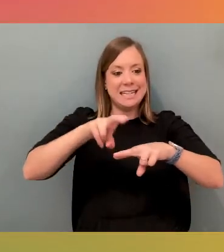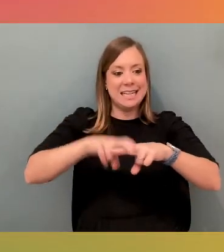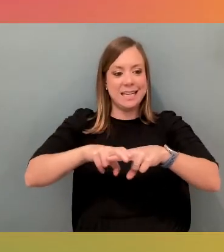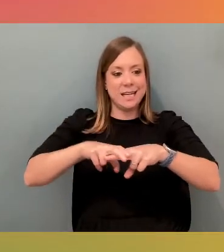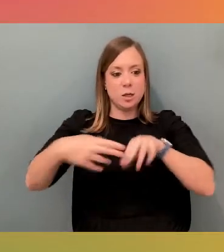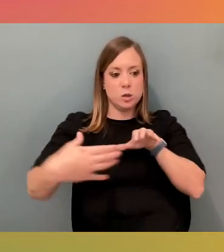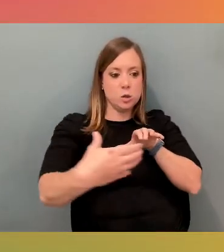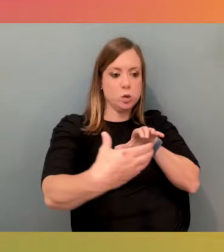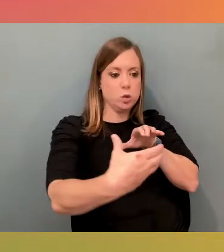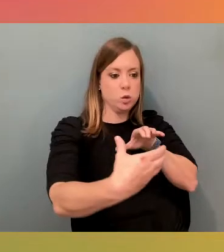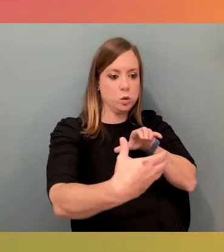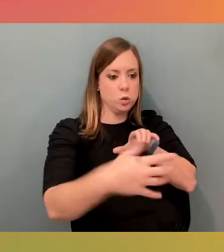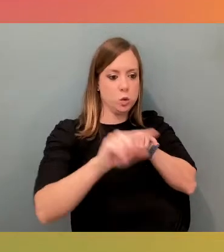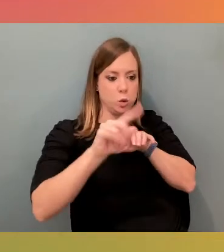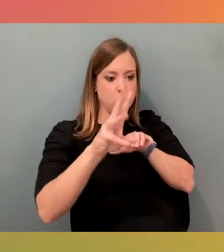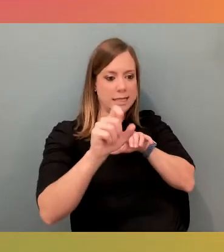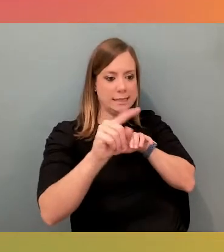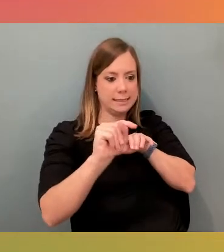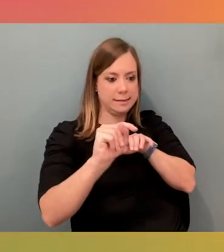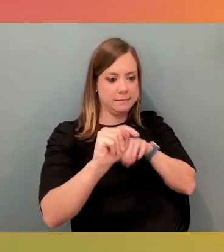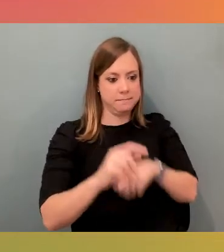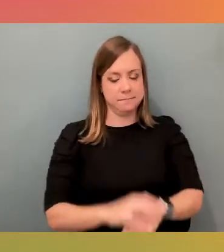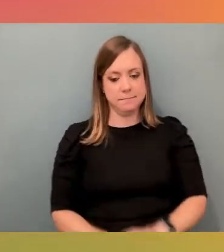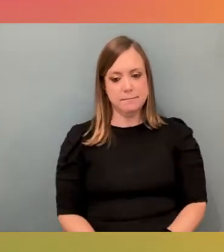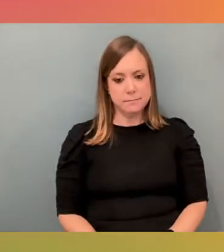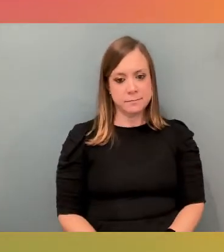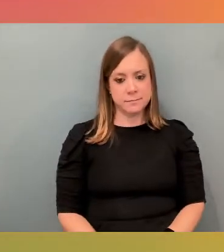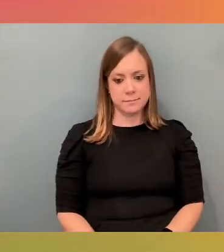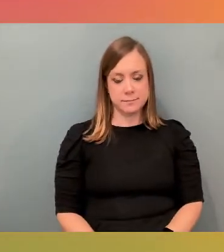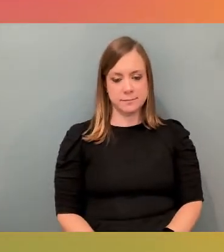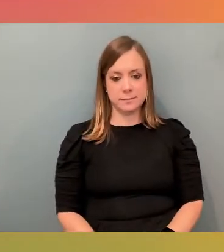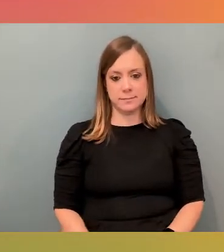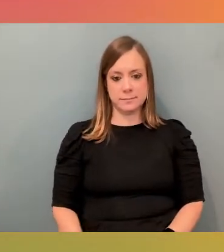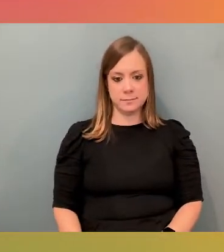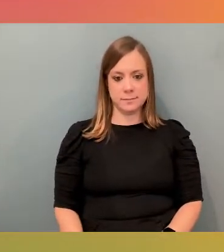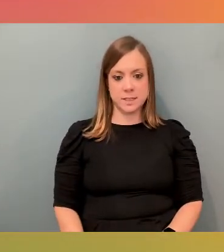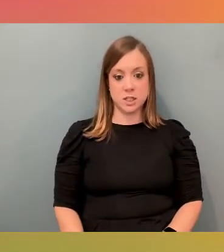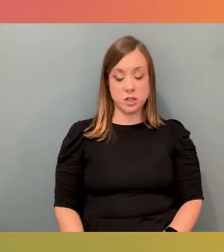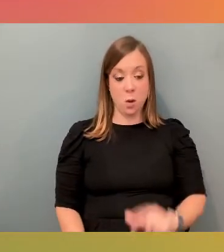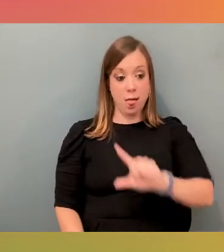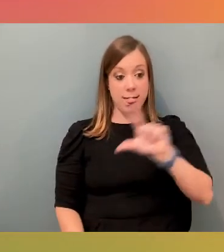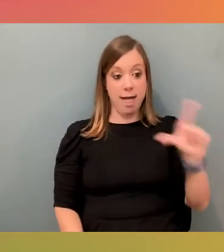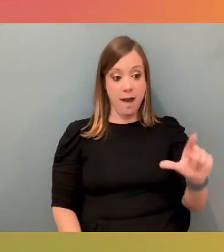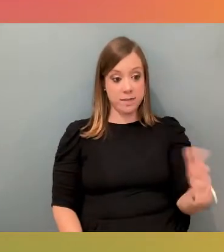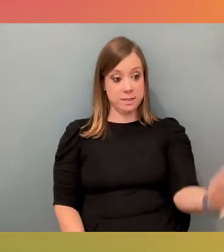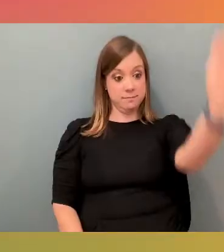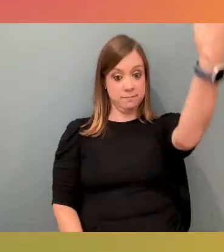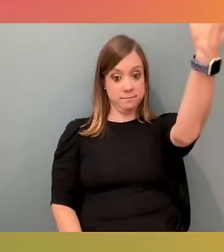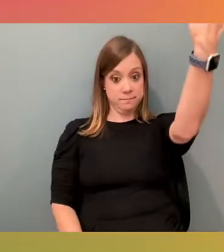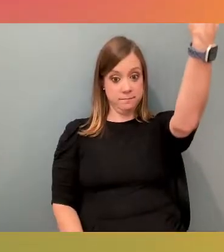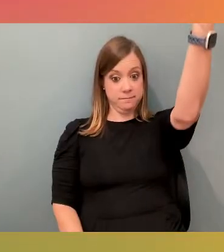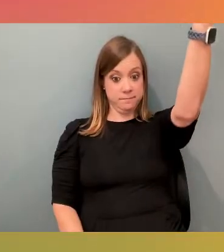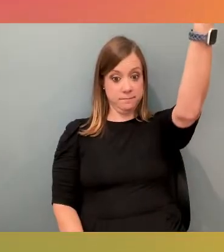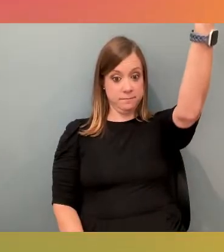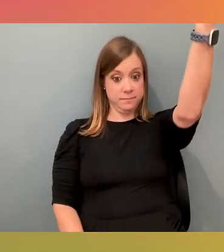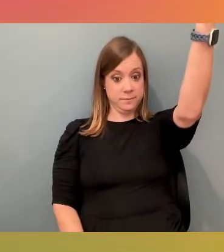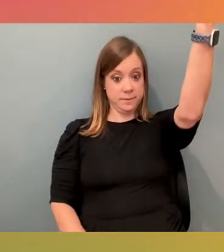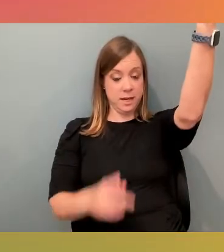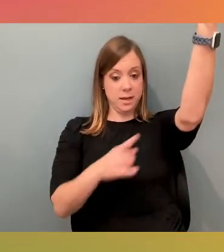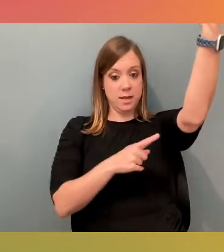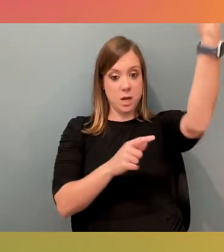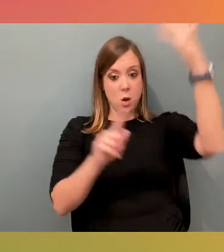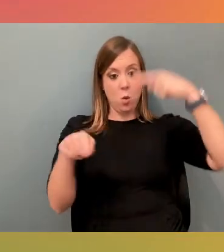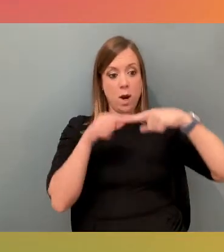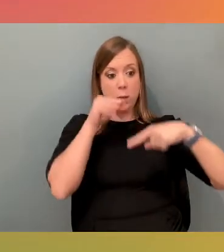right hand's going to come behind the back. With your inhale, reach those left fingertips up to the sky. And with your exhale, hook